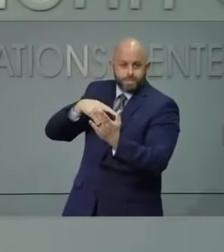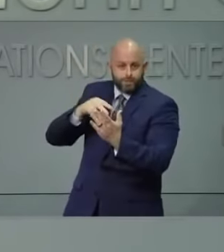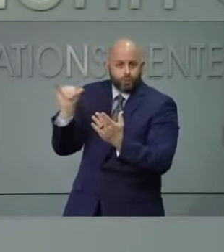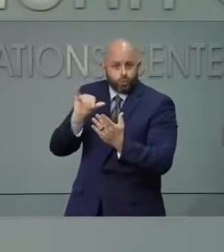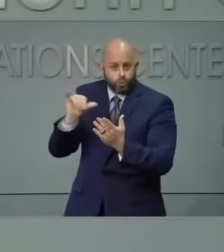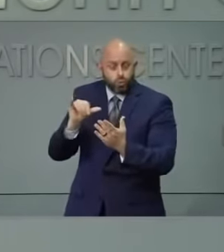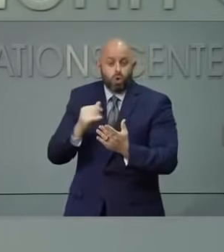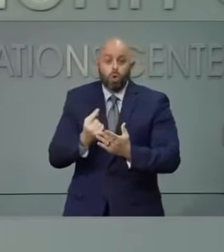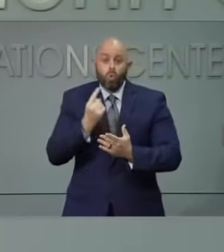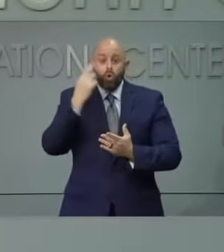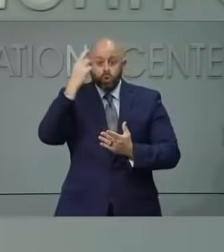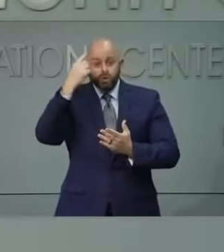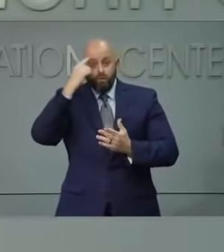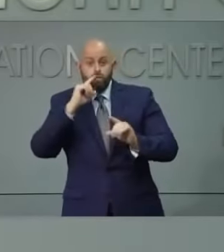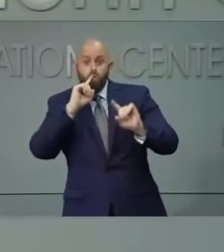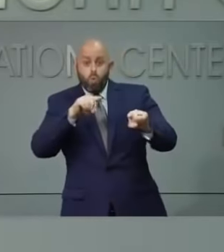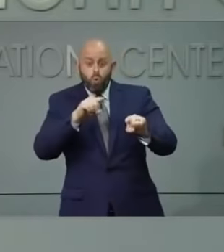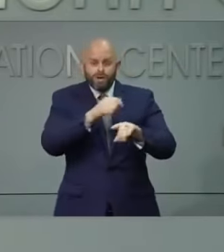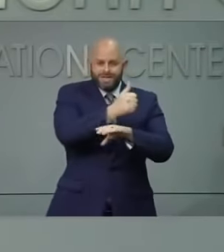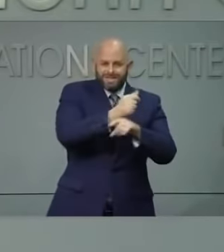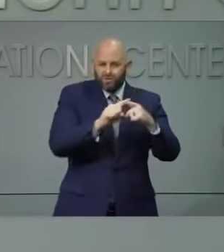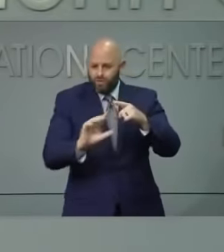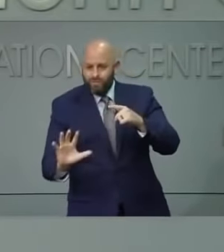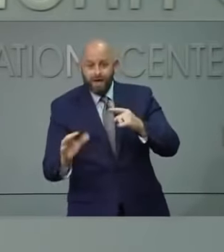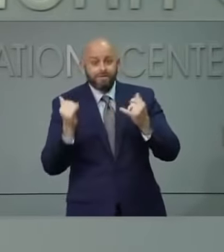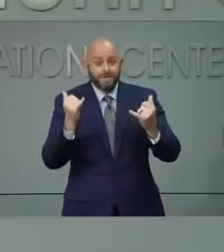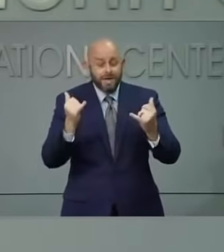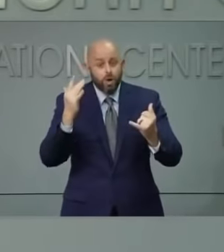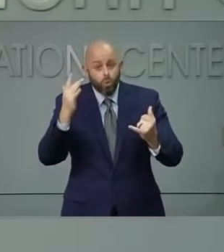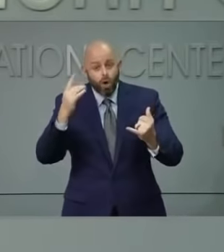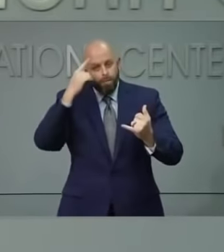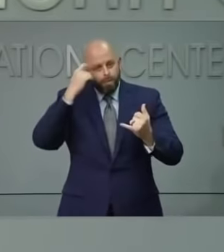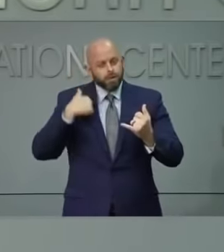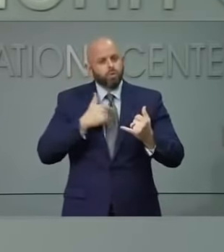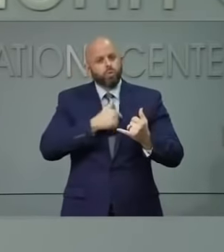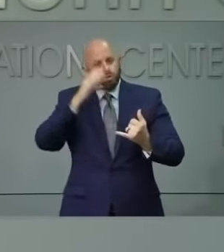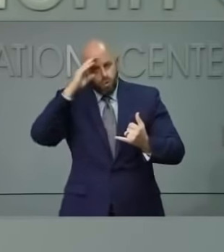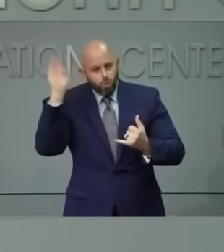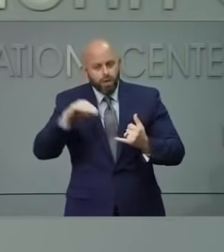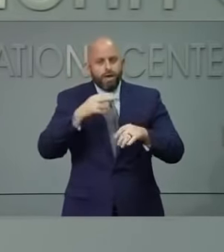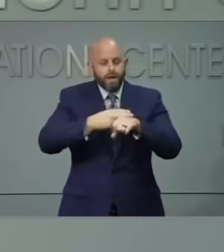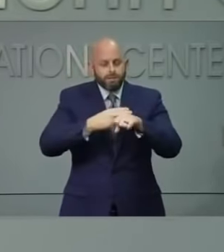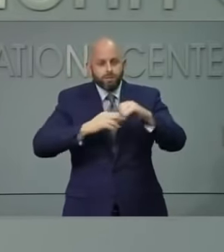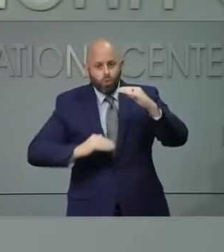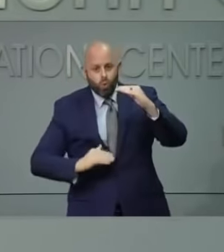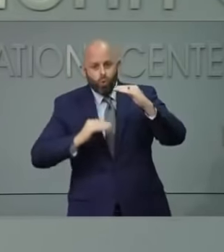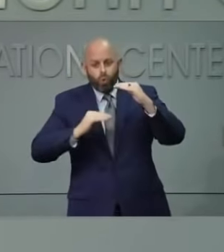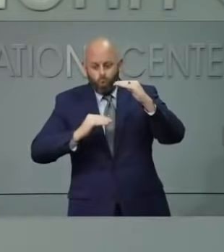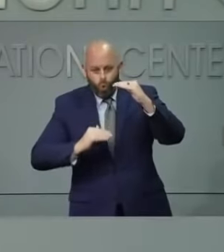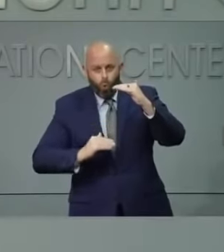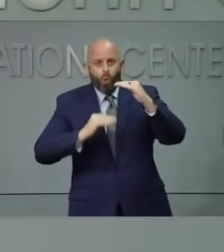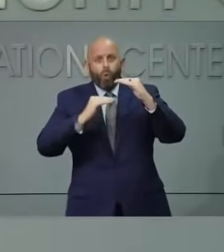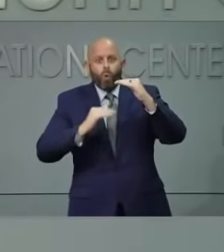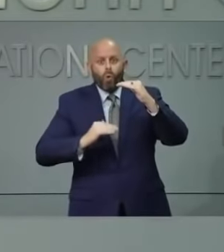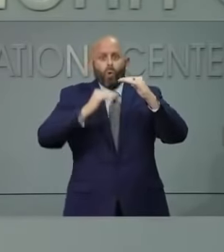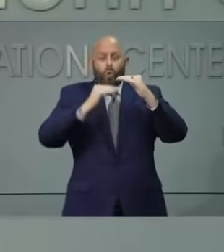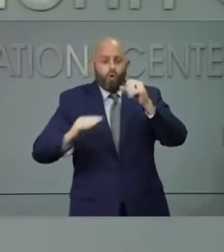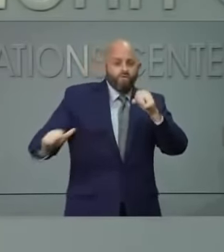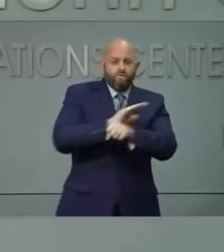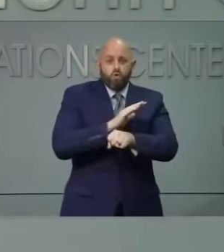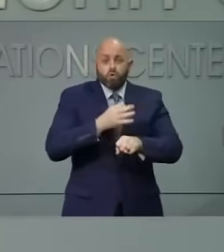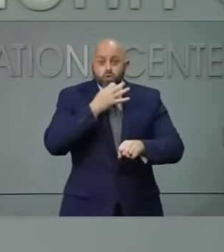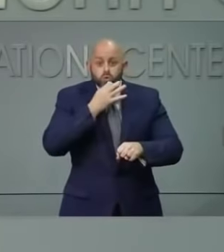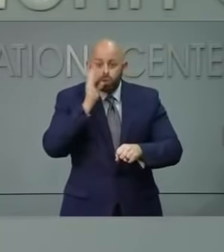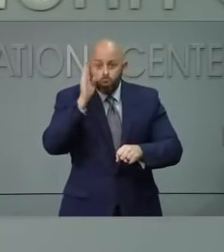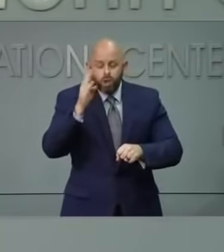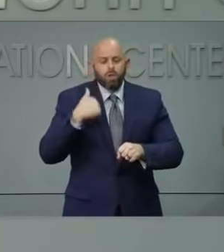know that hospital capacity is threatened here, and we can do things to prevent